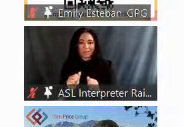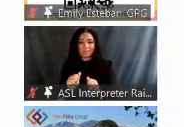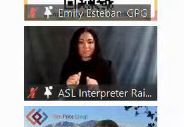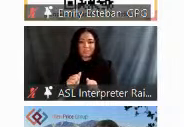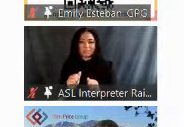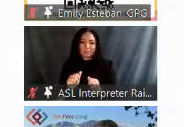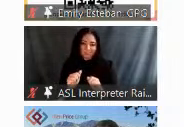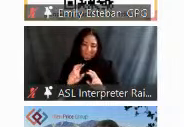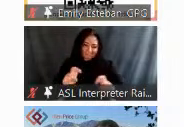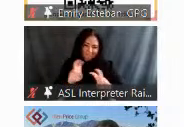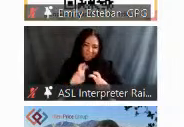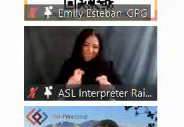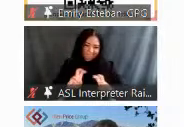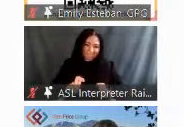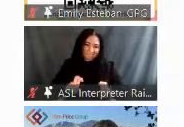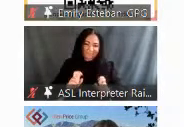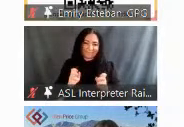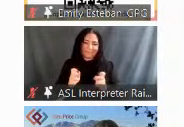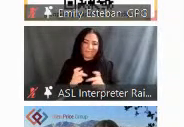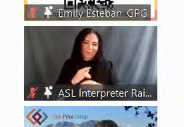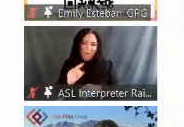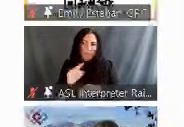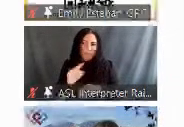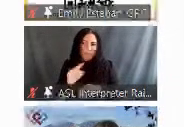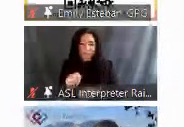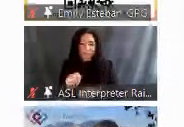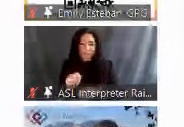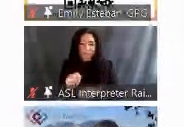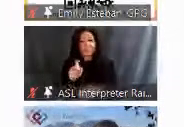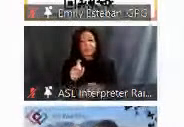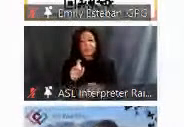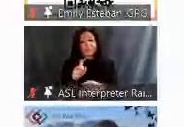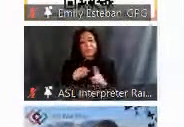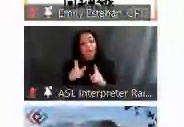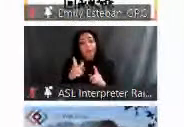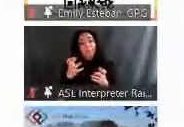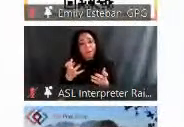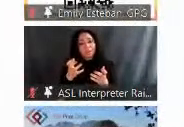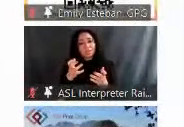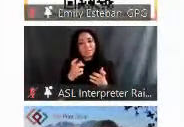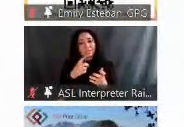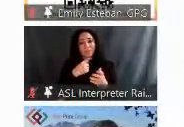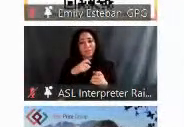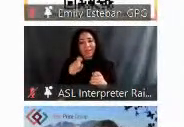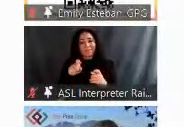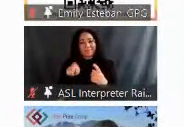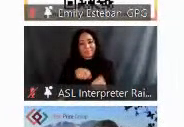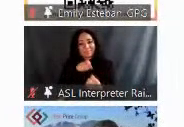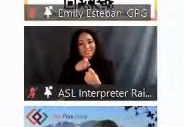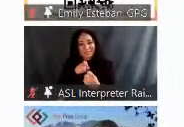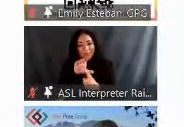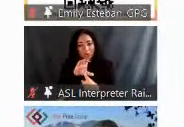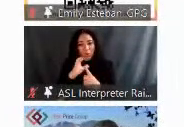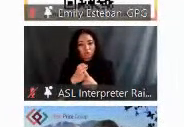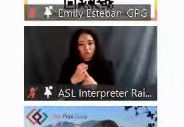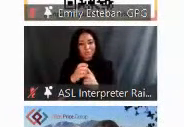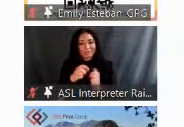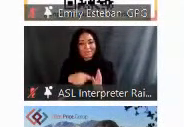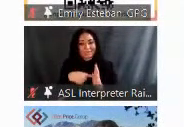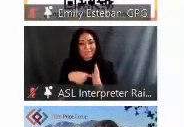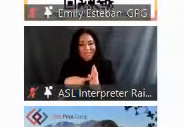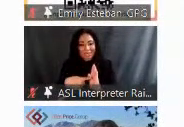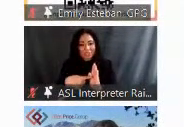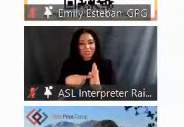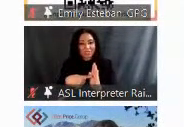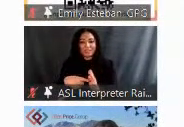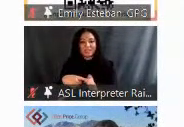mentioning that we have to have specific cultural connection indicators that says kids are being